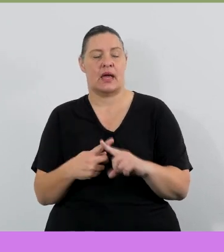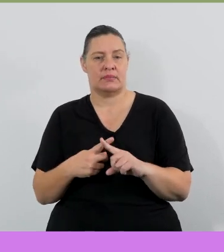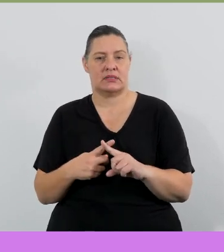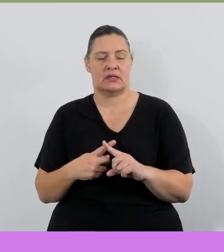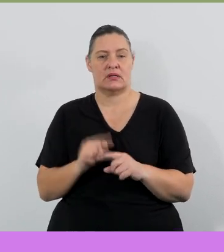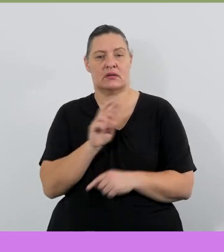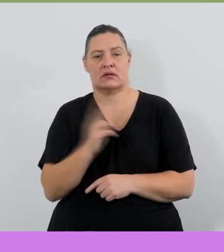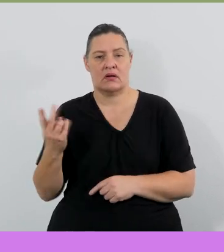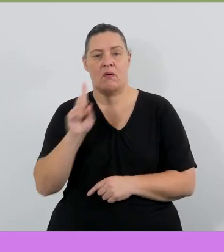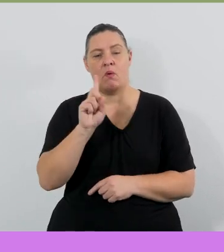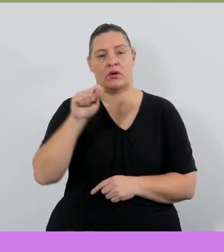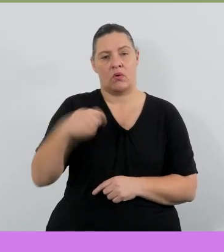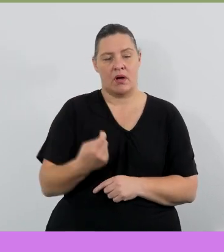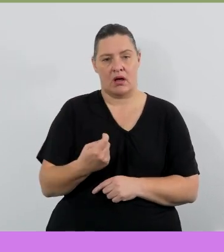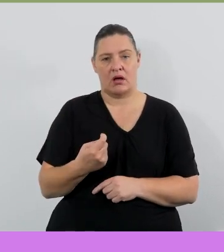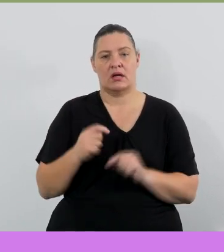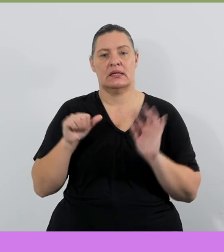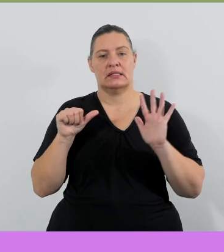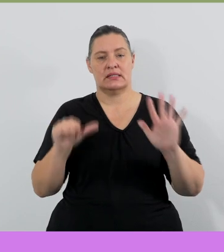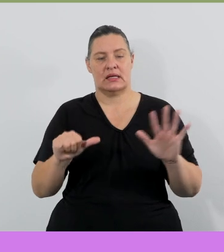multiplied by the conversion rate of